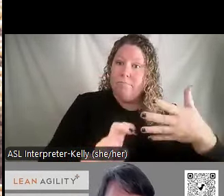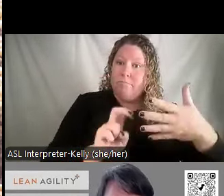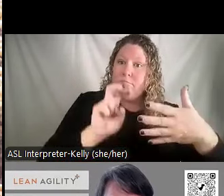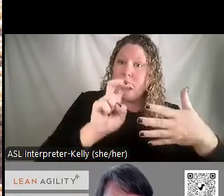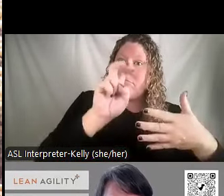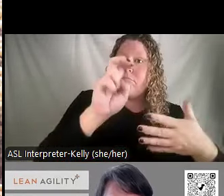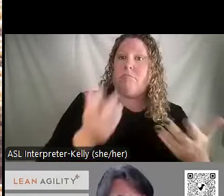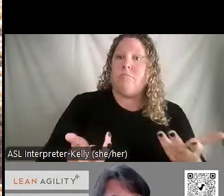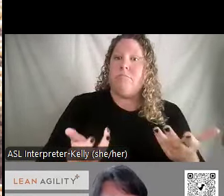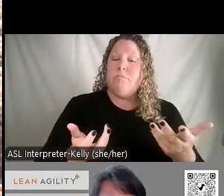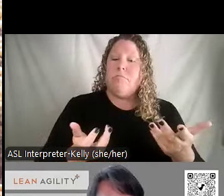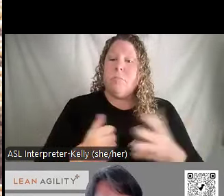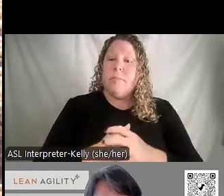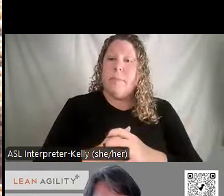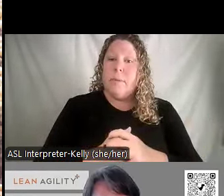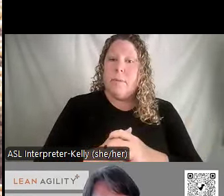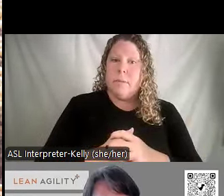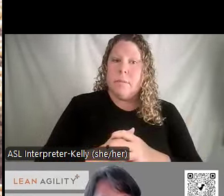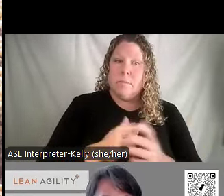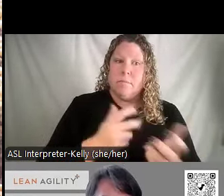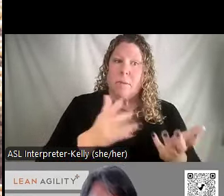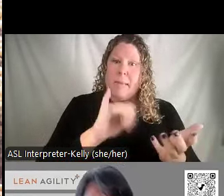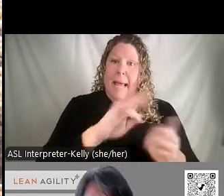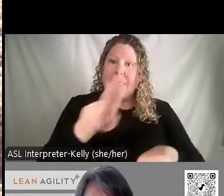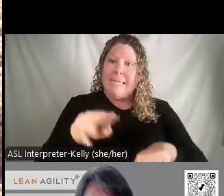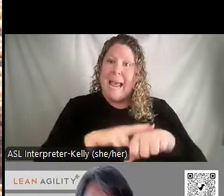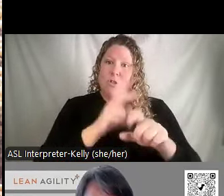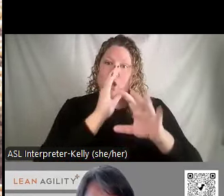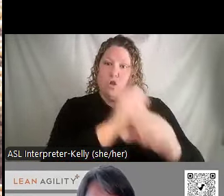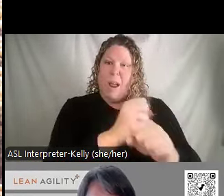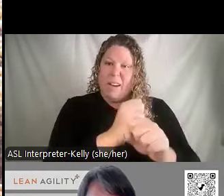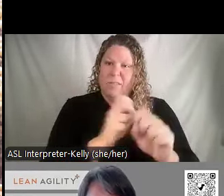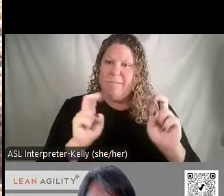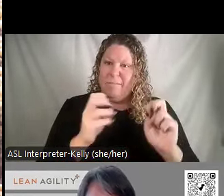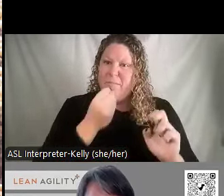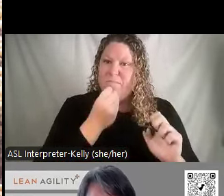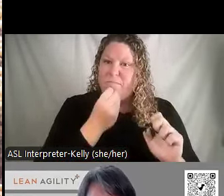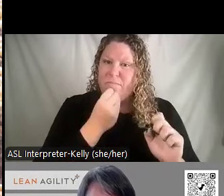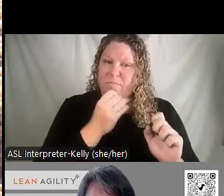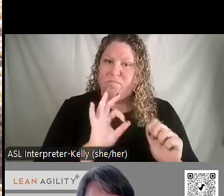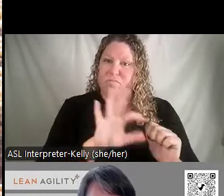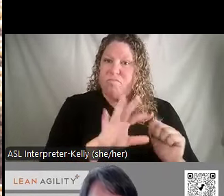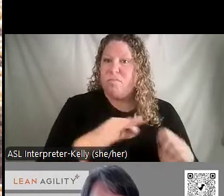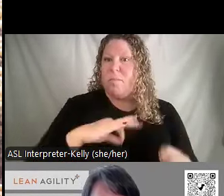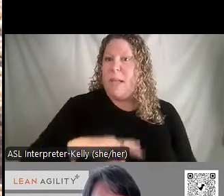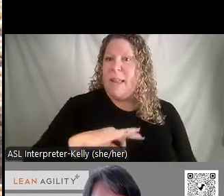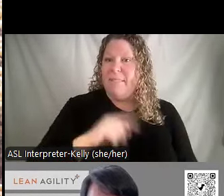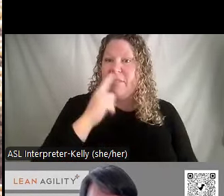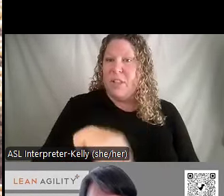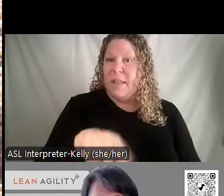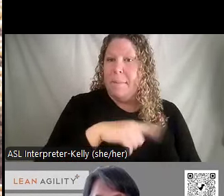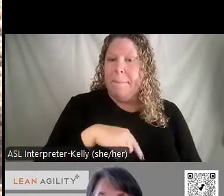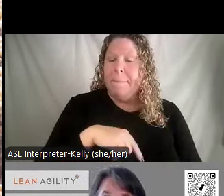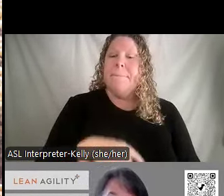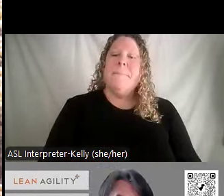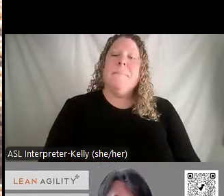the opportunity for more training. That might be a natural attractor that if you include that as one of your objectives to use with your found capacity,